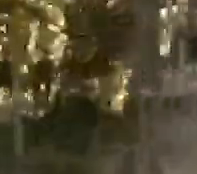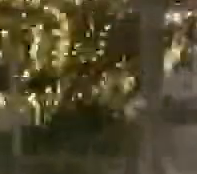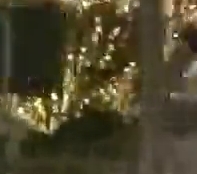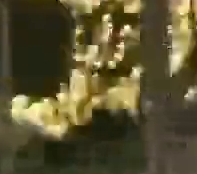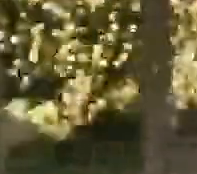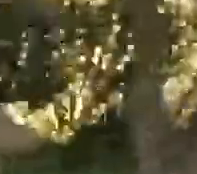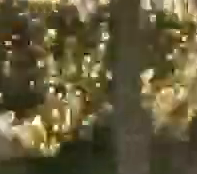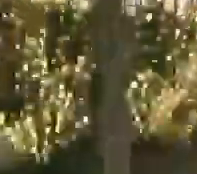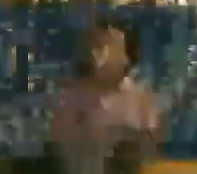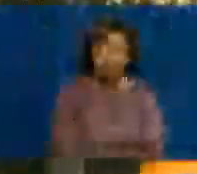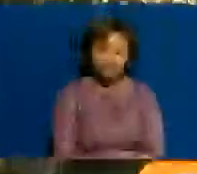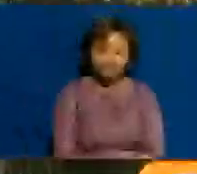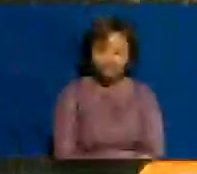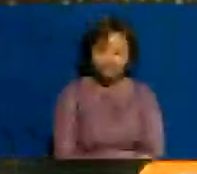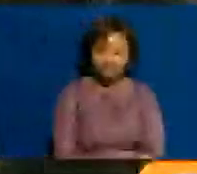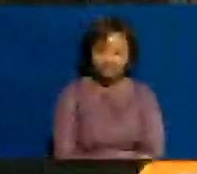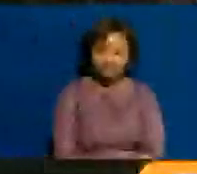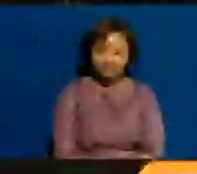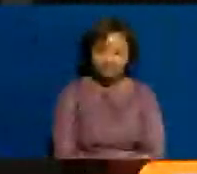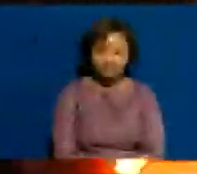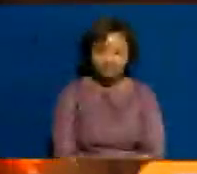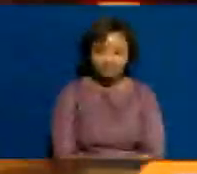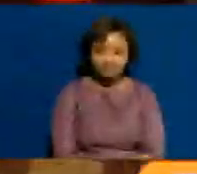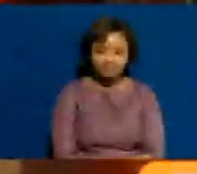We are getting ready for an over